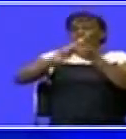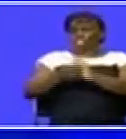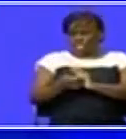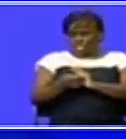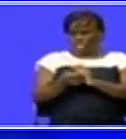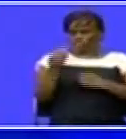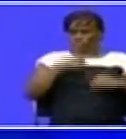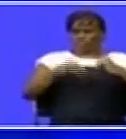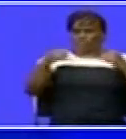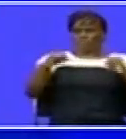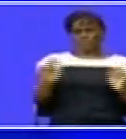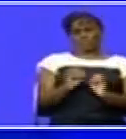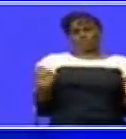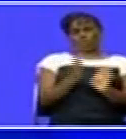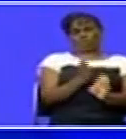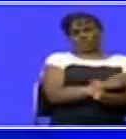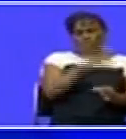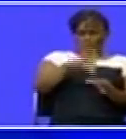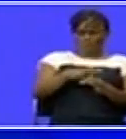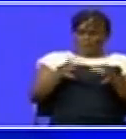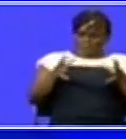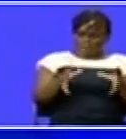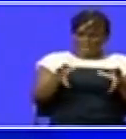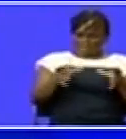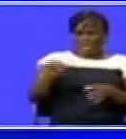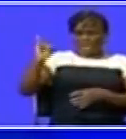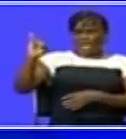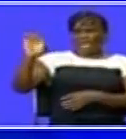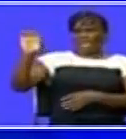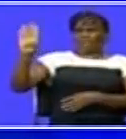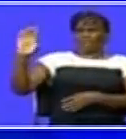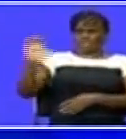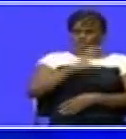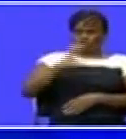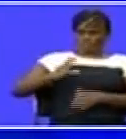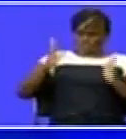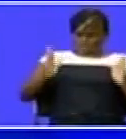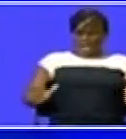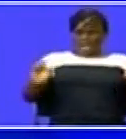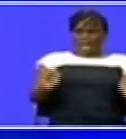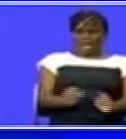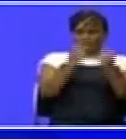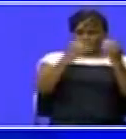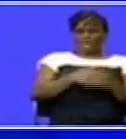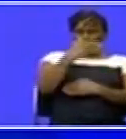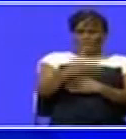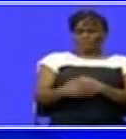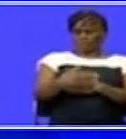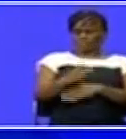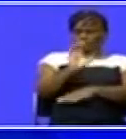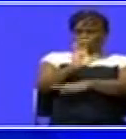not implemented ahead of the polls. The pressure for IEBC commissioners to go home comes a day after the umbrella body of